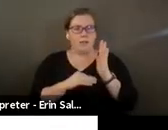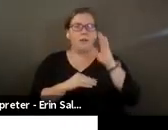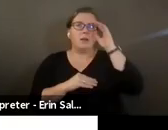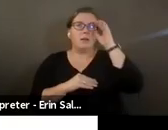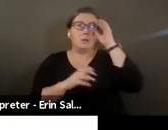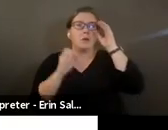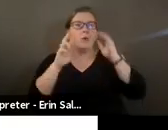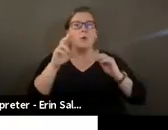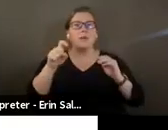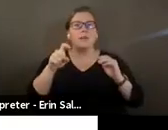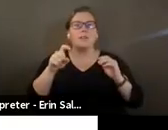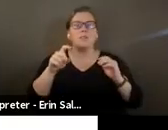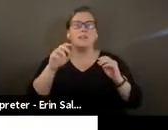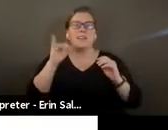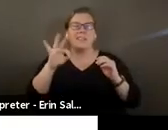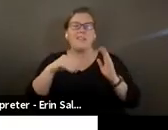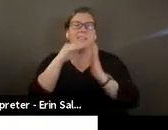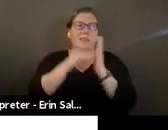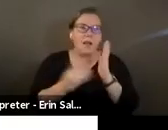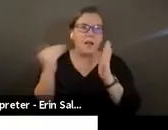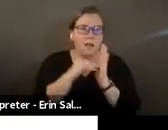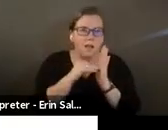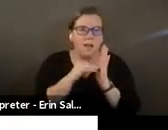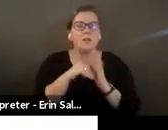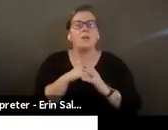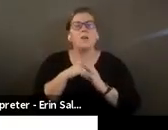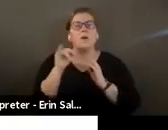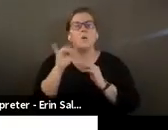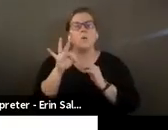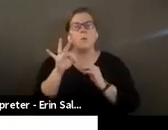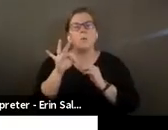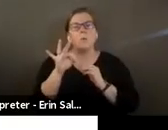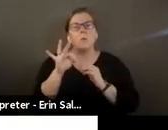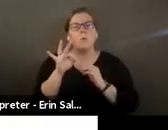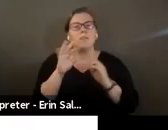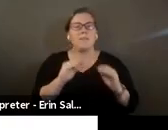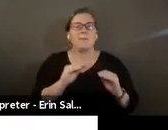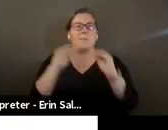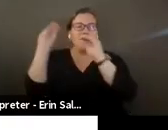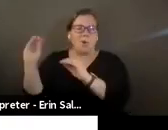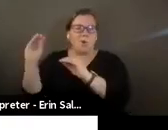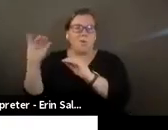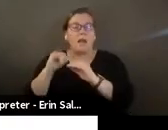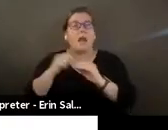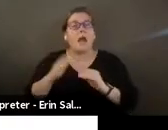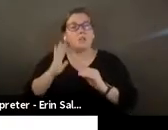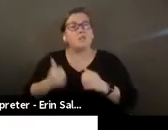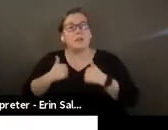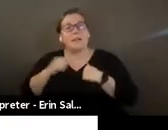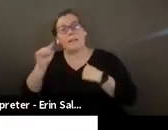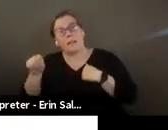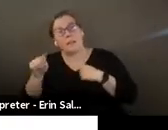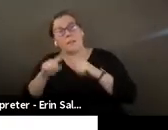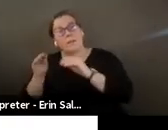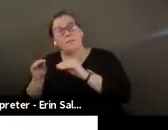to refill out an application is, what if someone moves within the state, their address changes,